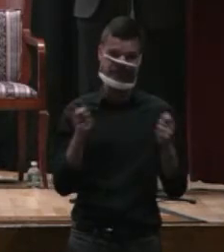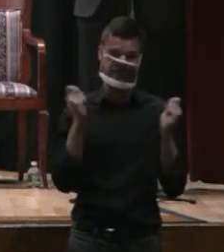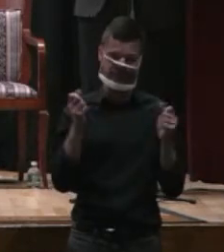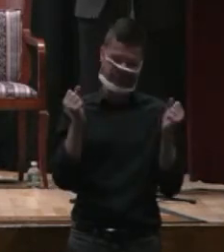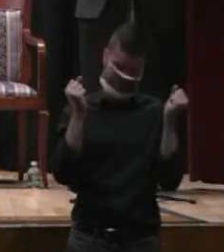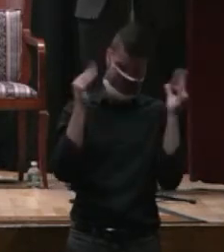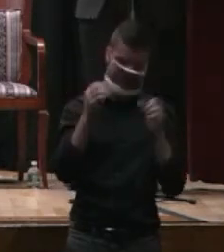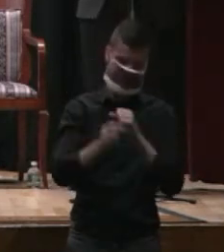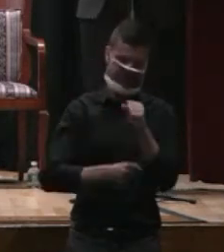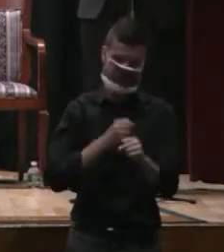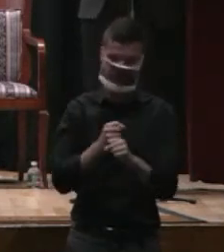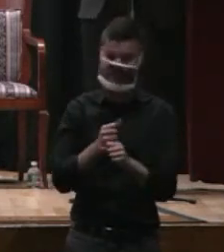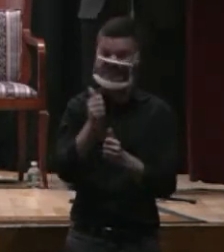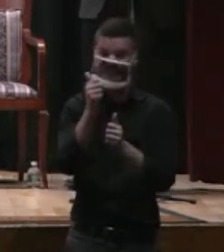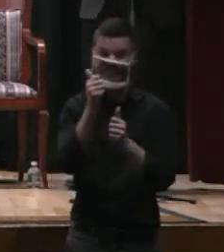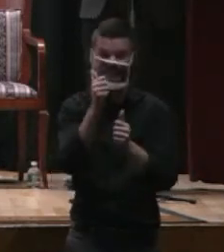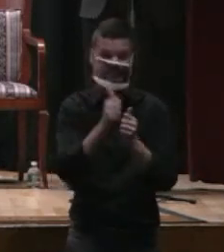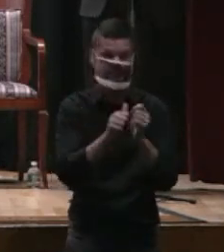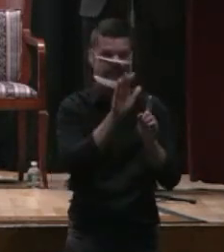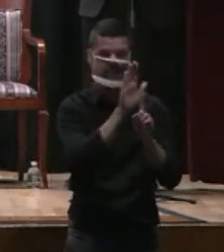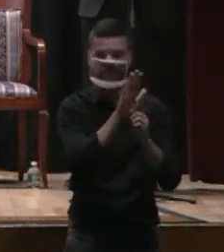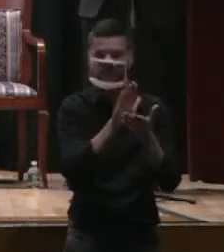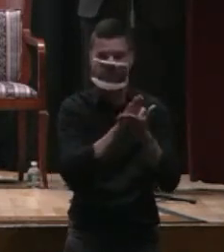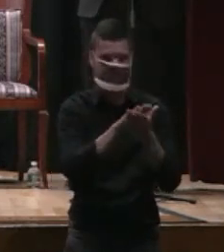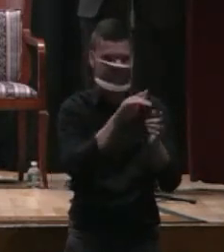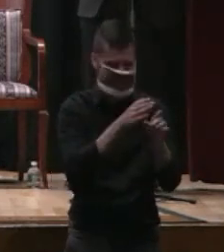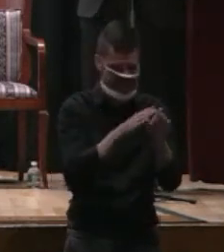each school designs its own pin.